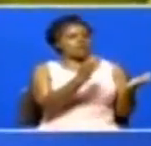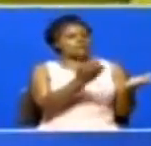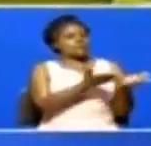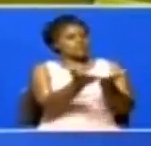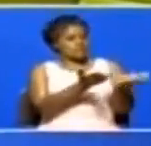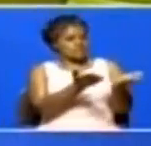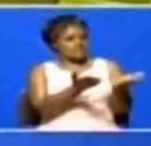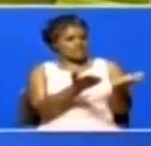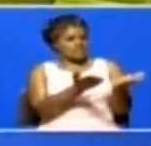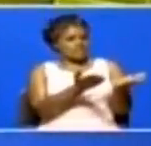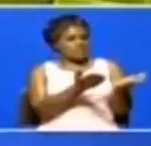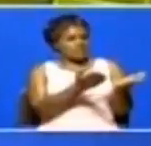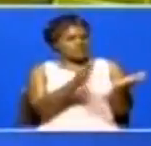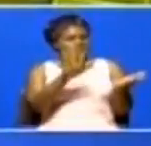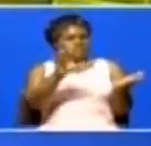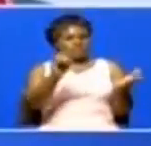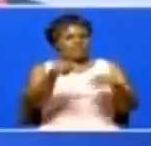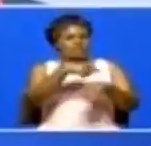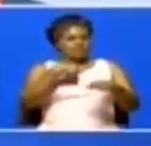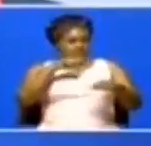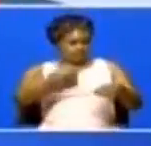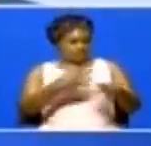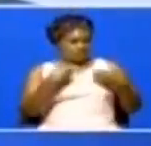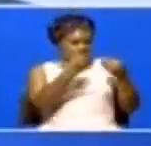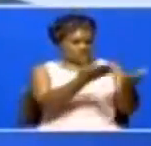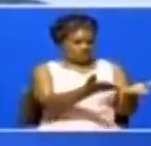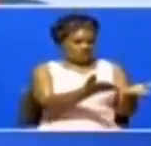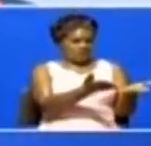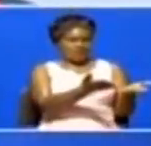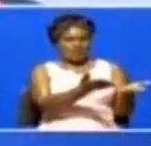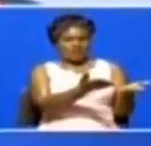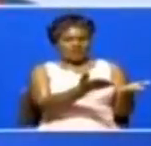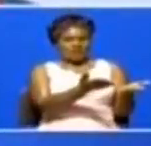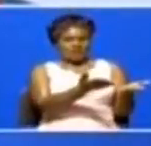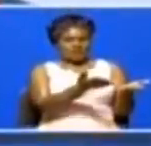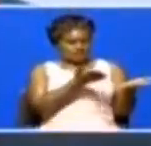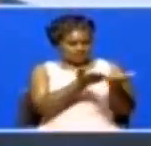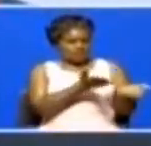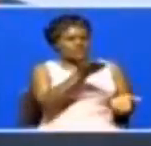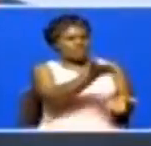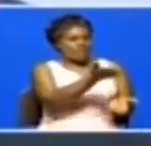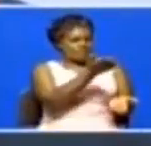serviced after 50 hours, we go to the farm, wherever it is in the Southern region.